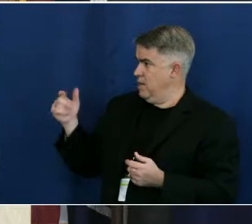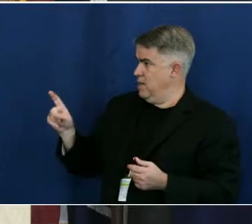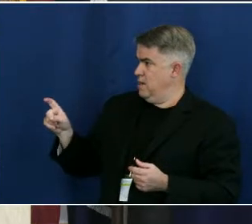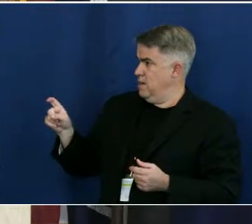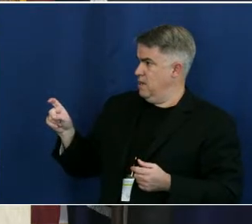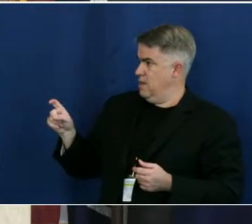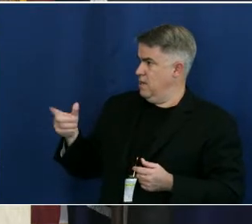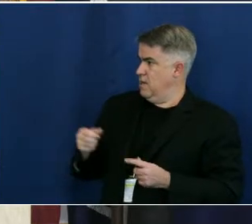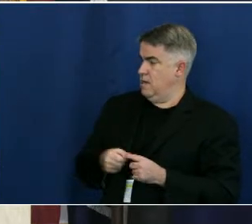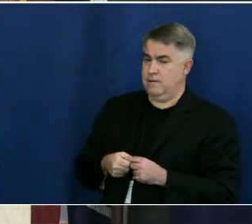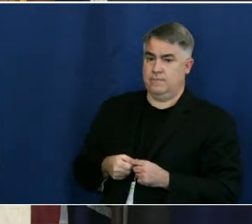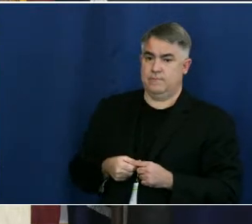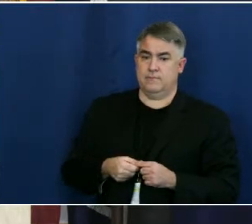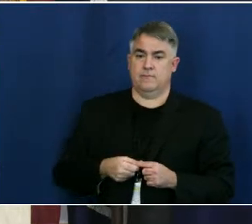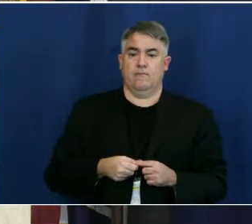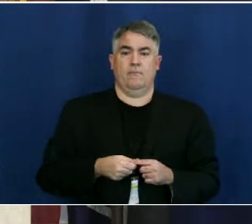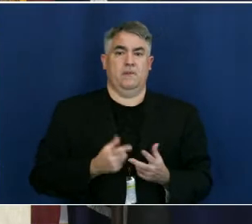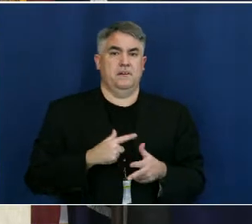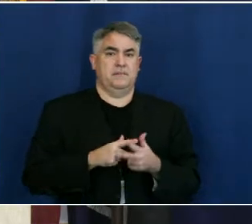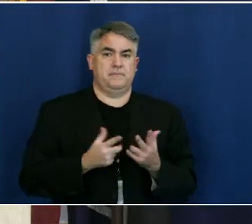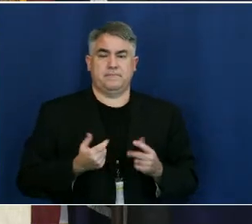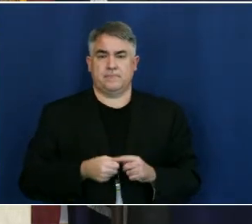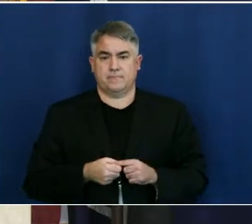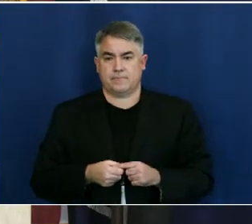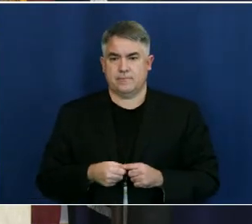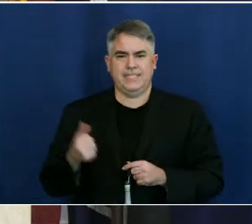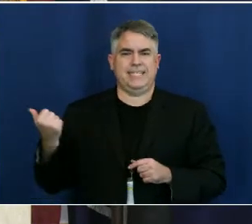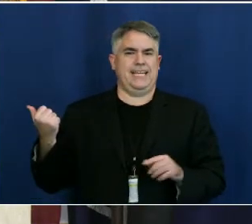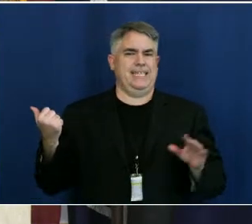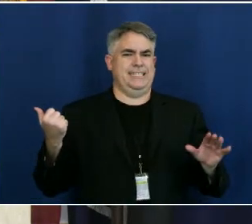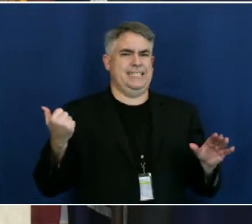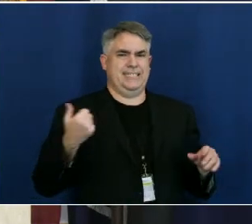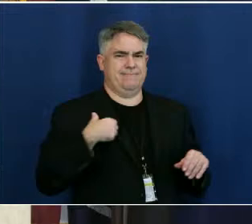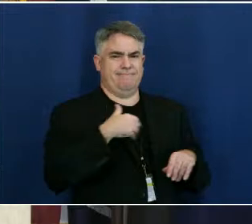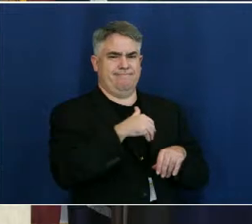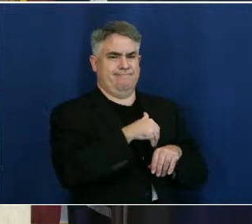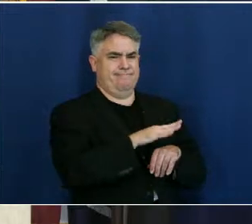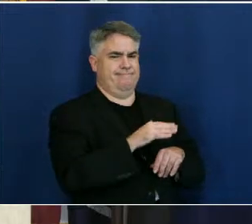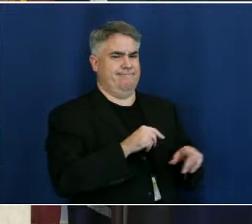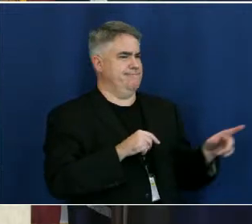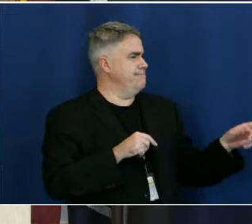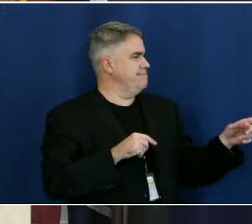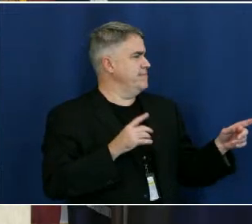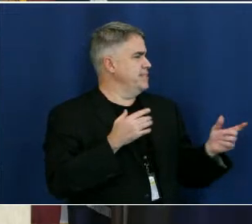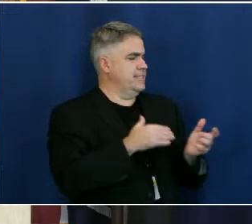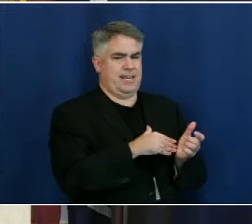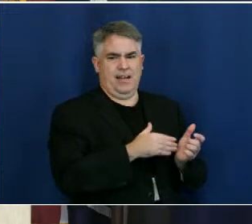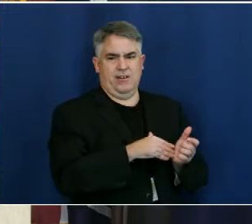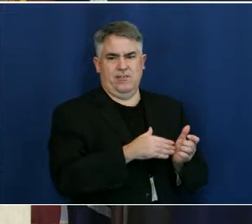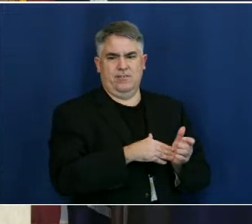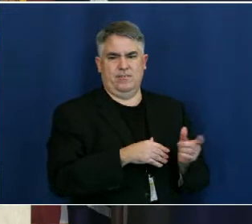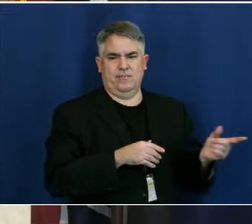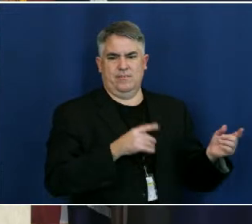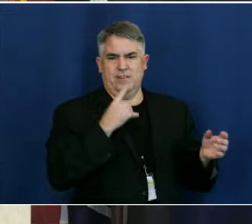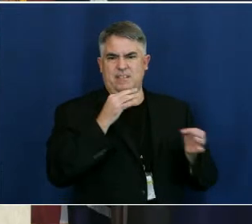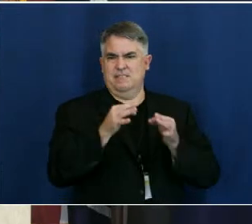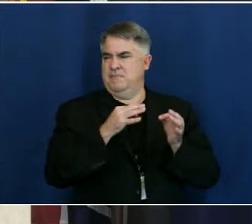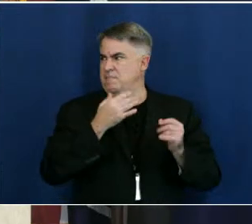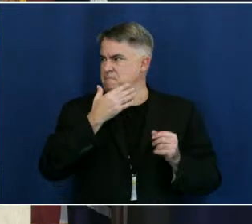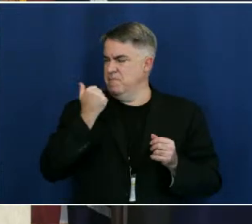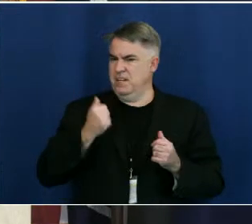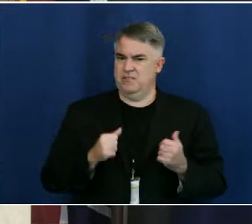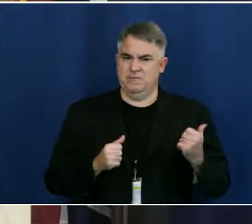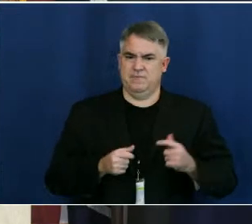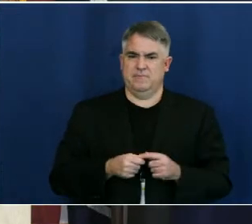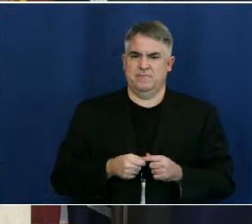questions. Yeah, thank you. And I'll let Dr. Wooten, if she wants to address what LA County did. Look, we're heading into the Super Bowl.